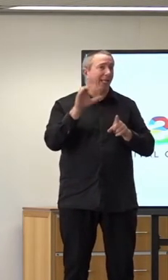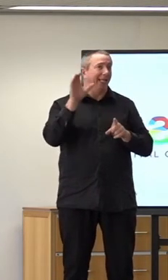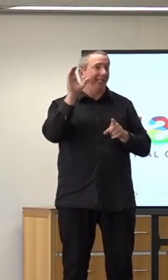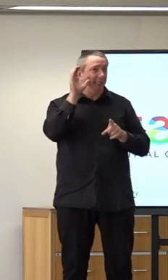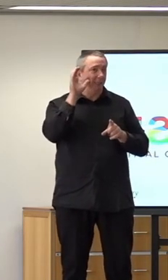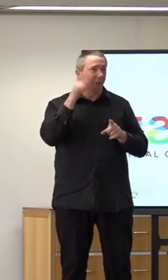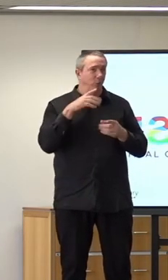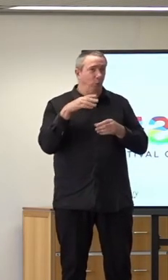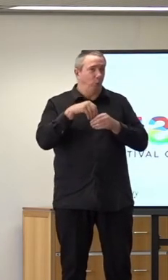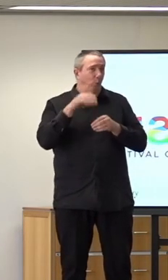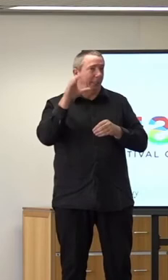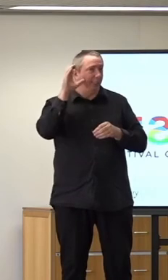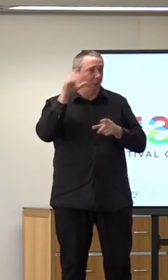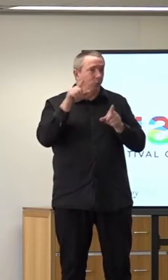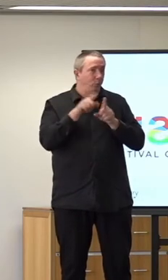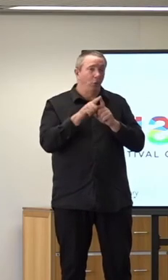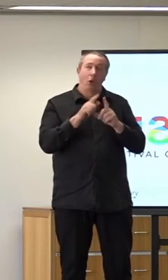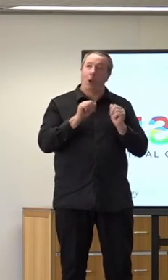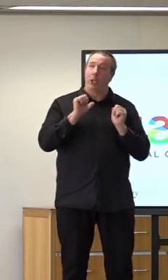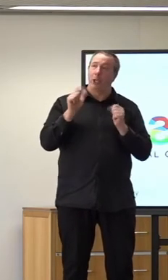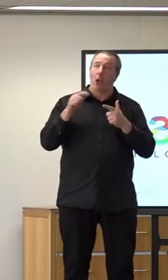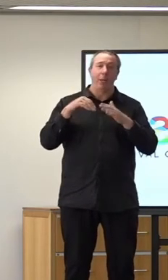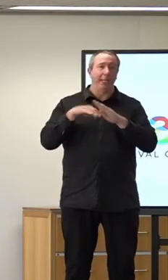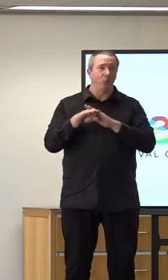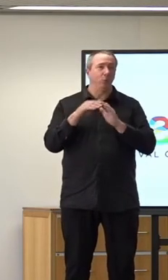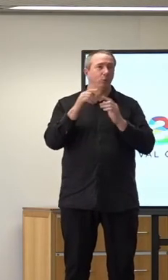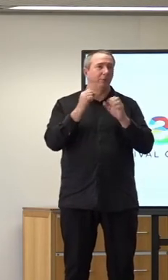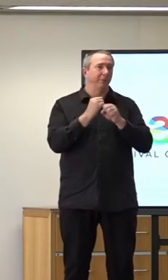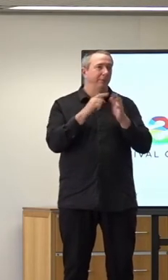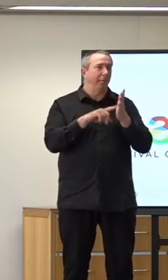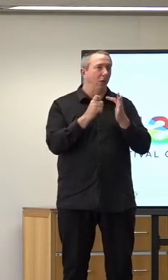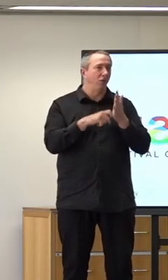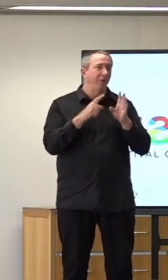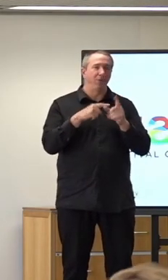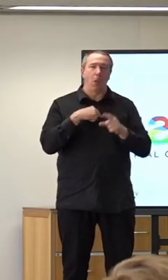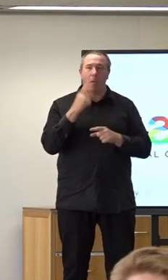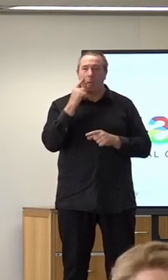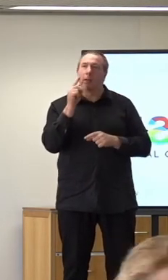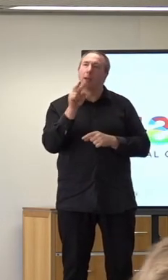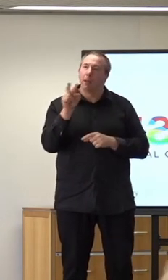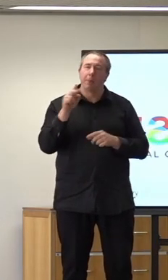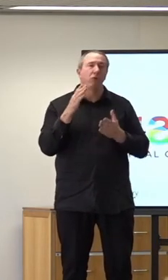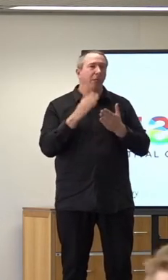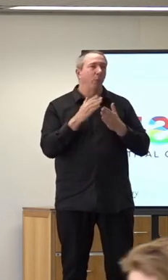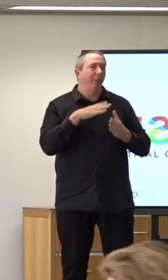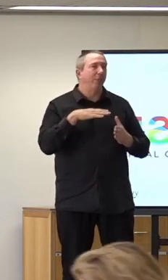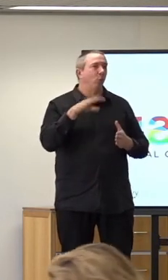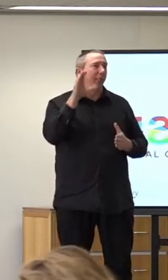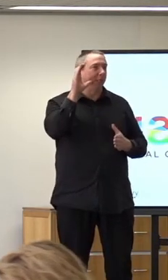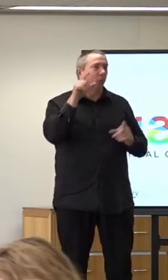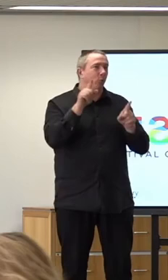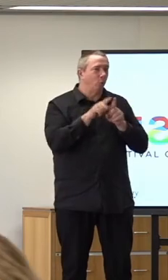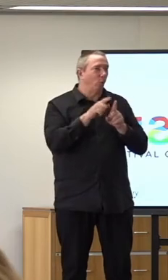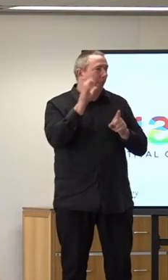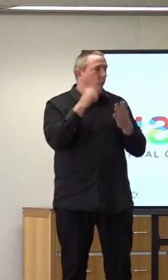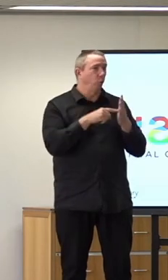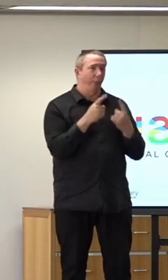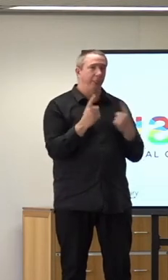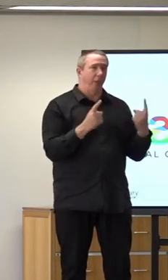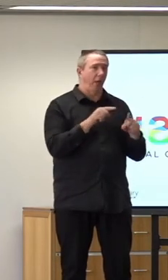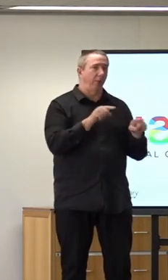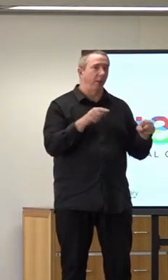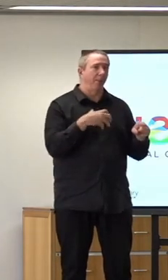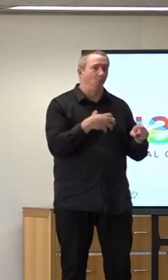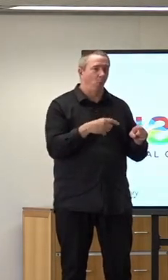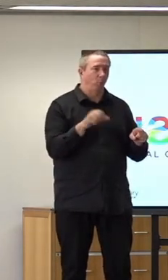enough into, you know, we go into galleries to look, and what we need to do is listen and listen, I think, you know, to each other a lot more,